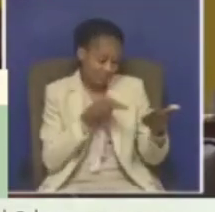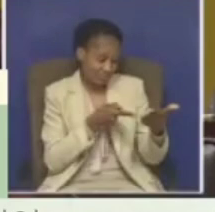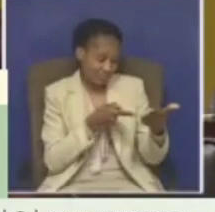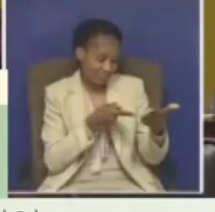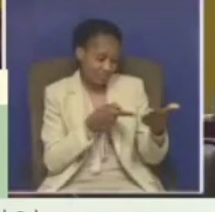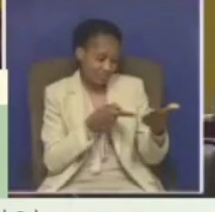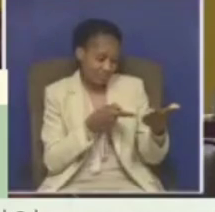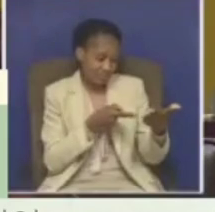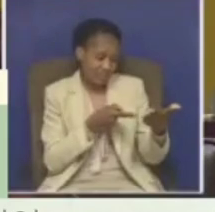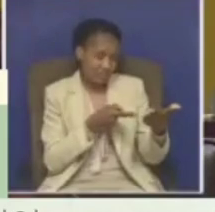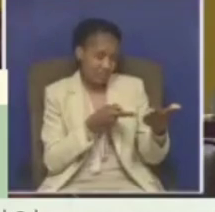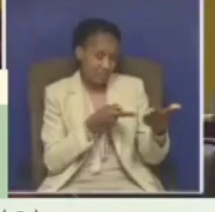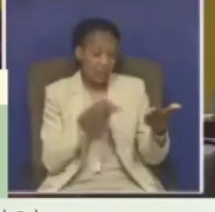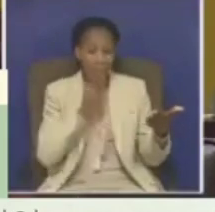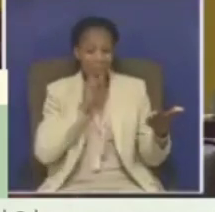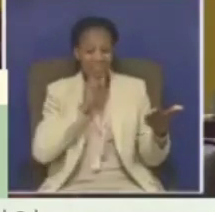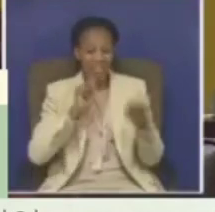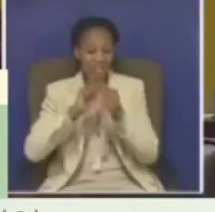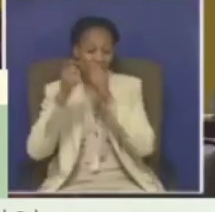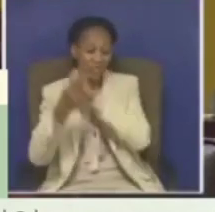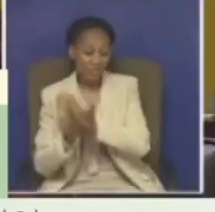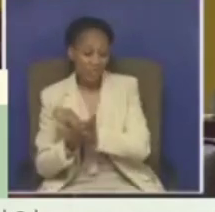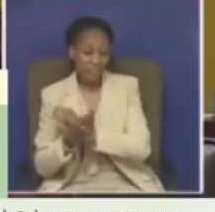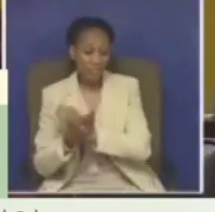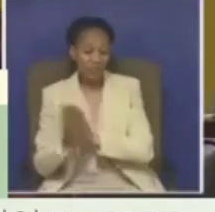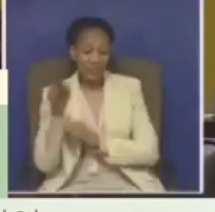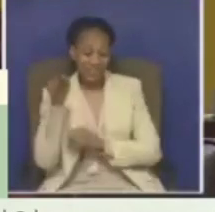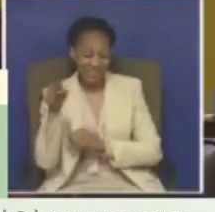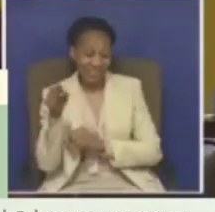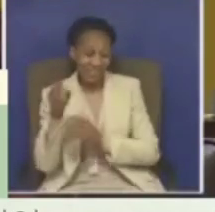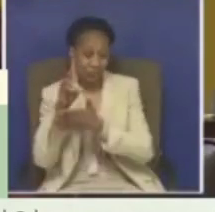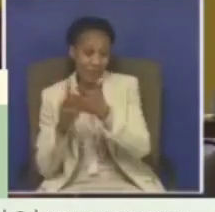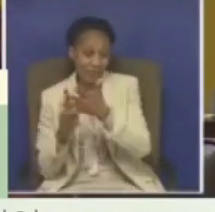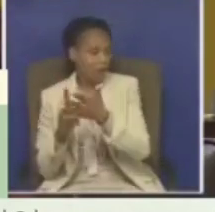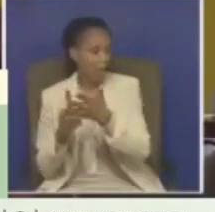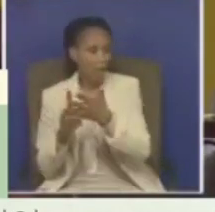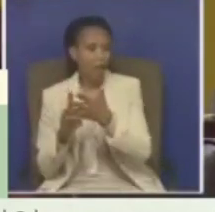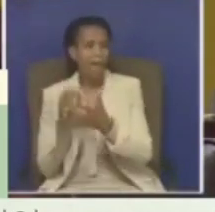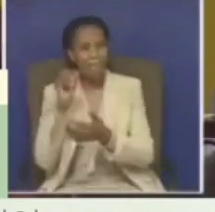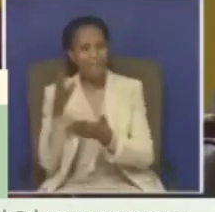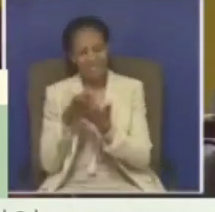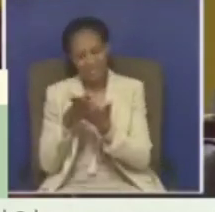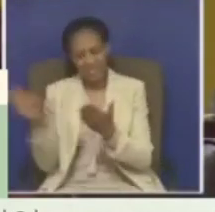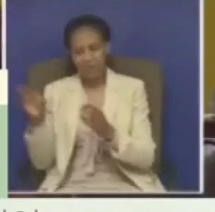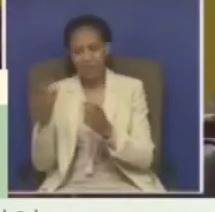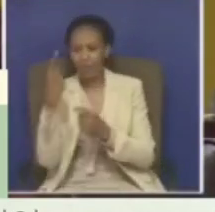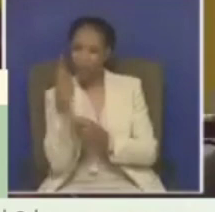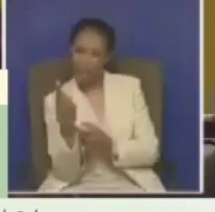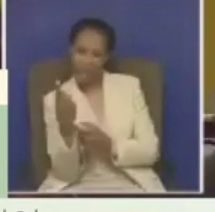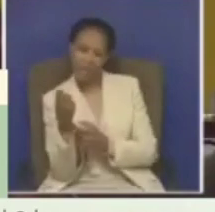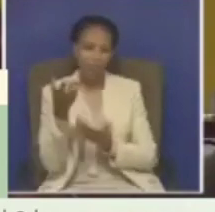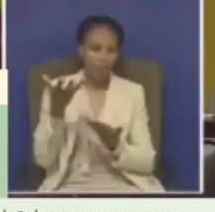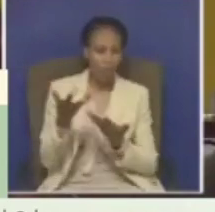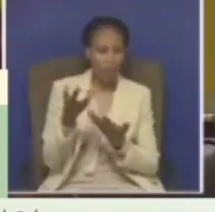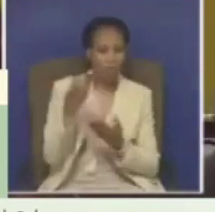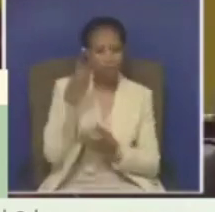not extend the scope of the original. In fact, it removes one or two